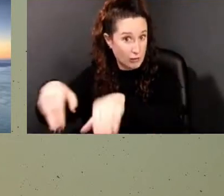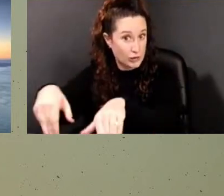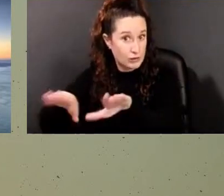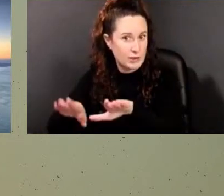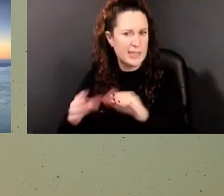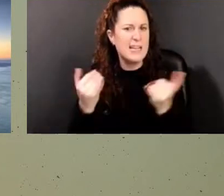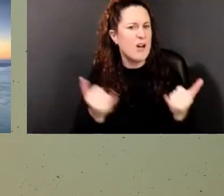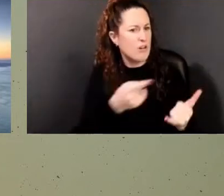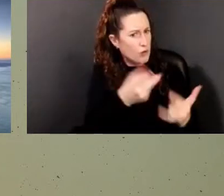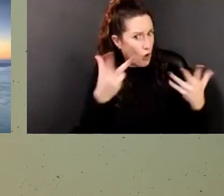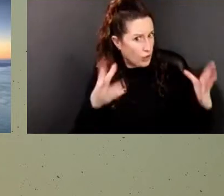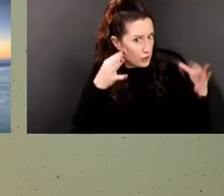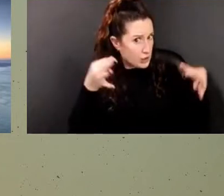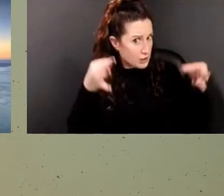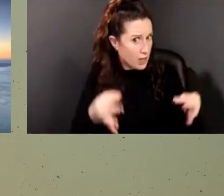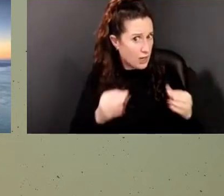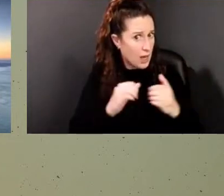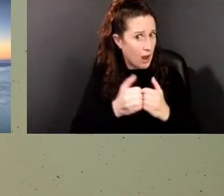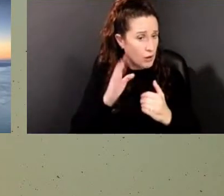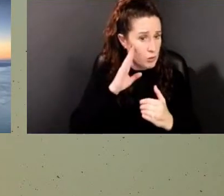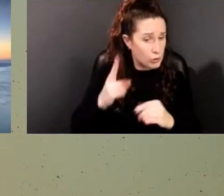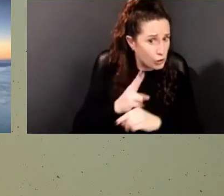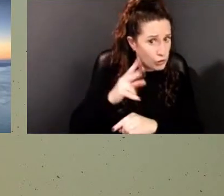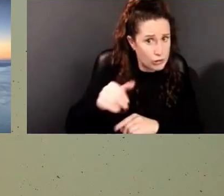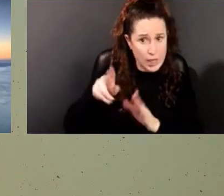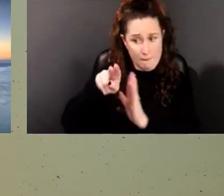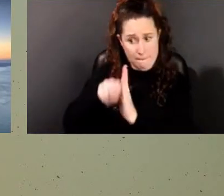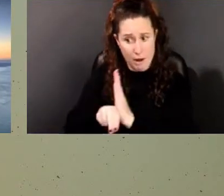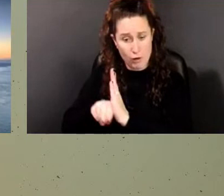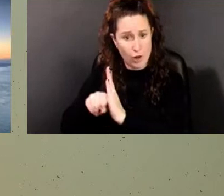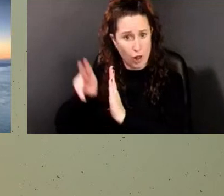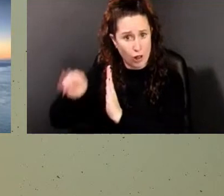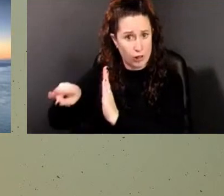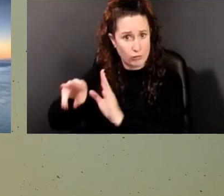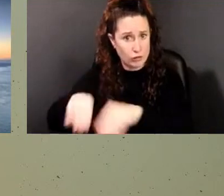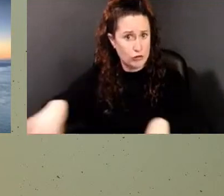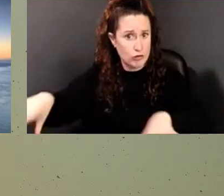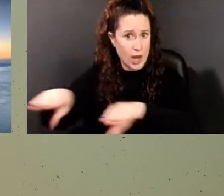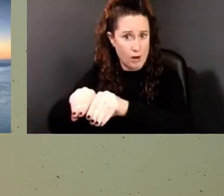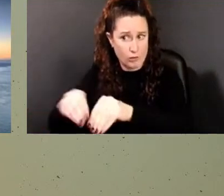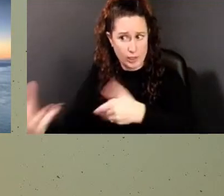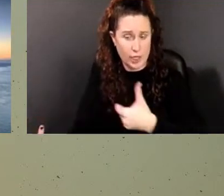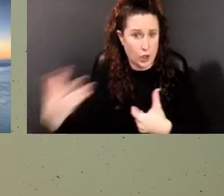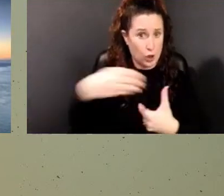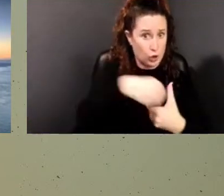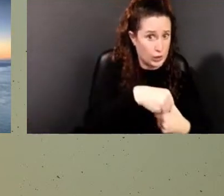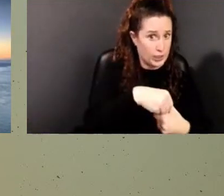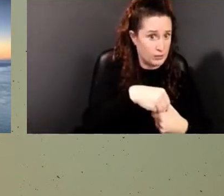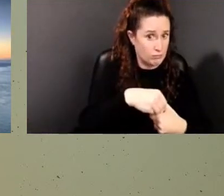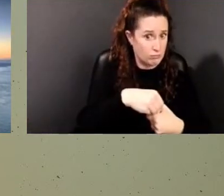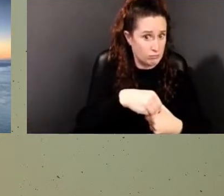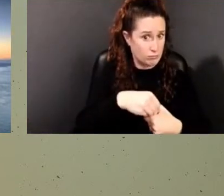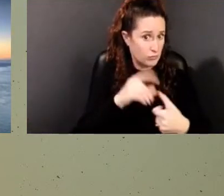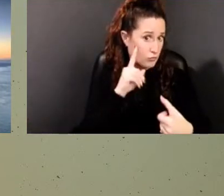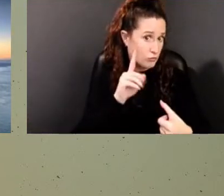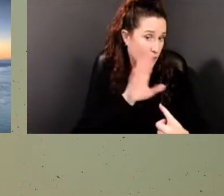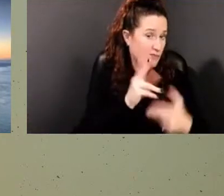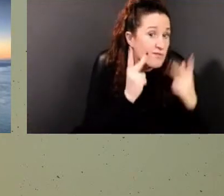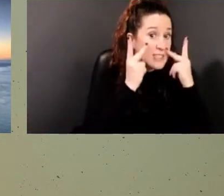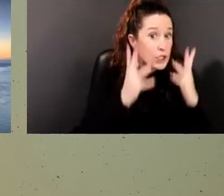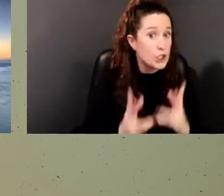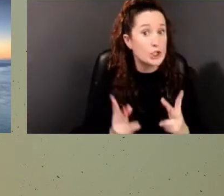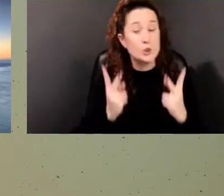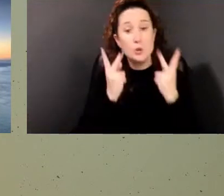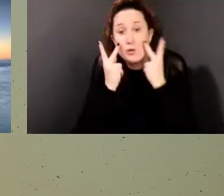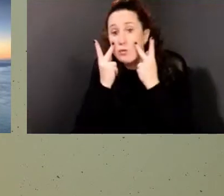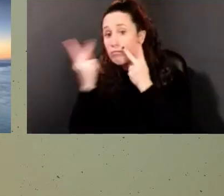about how to incorporate the burial ground into the plantation and mansion for visitors, or is that